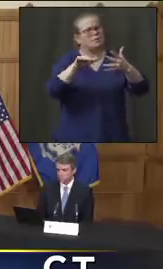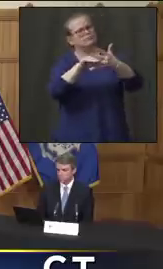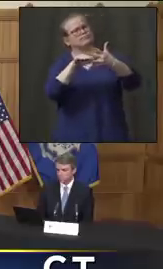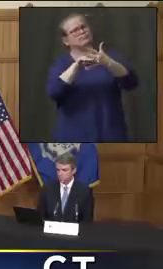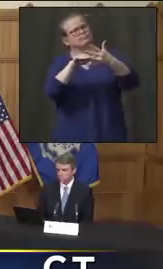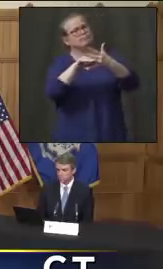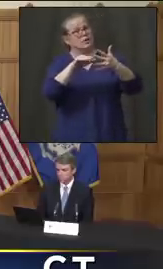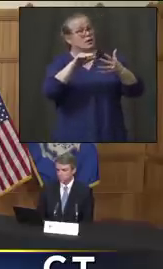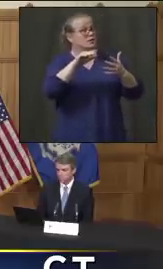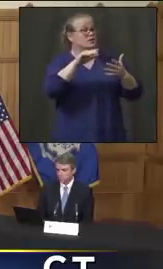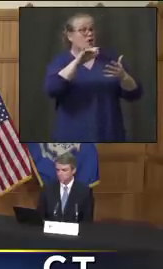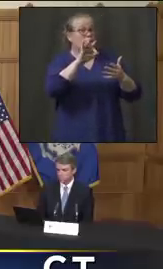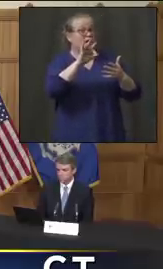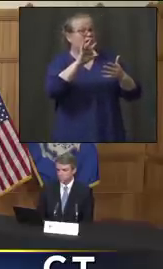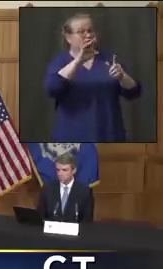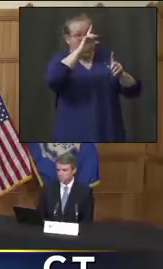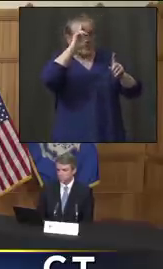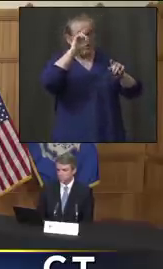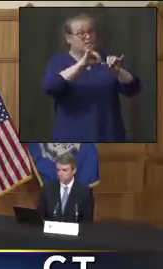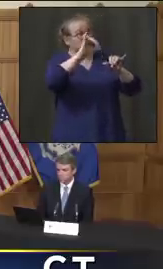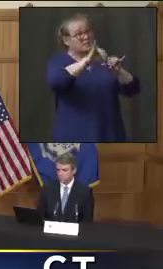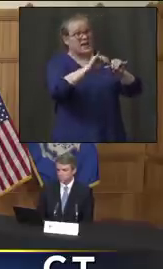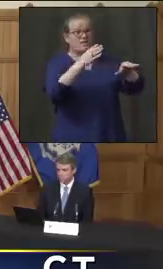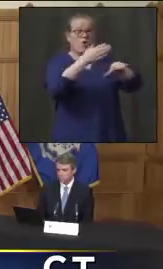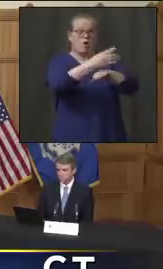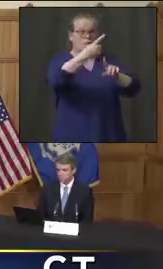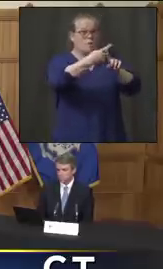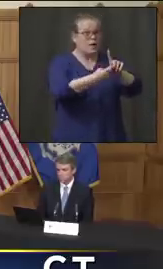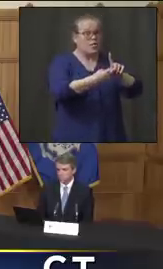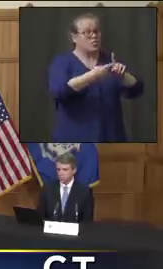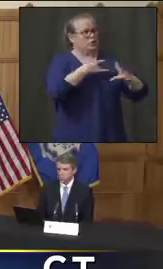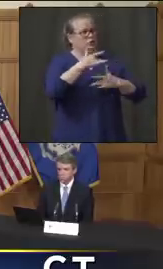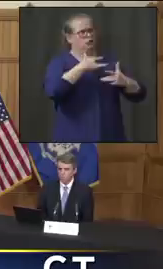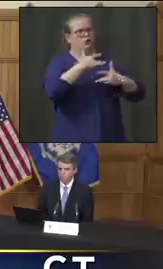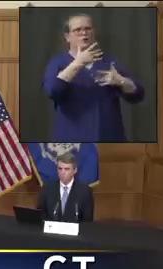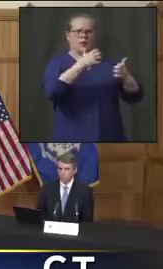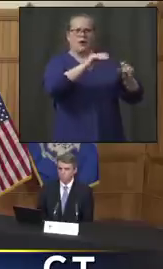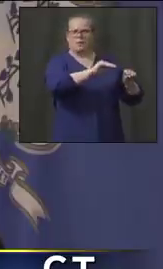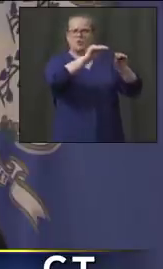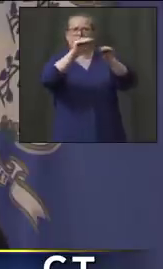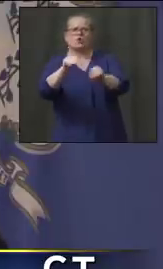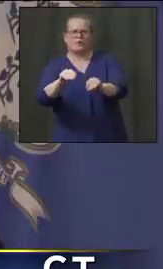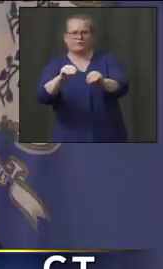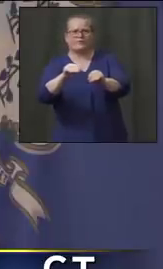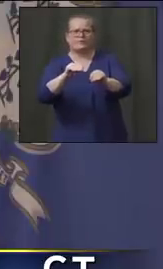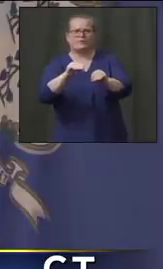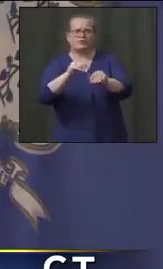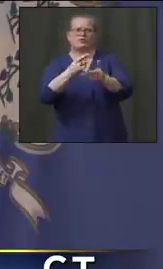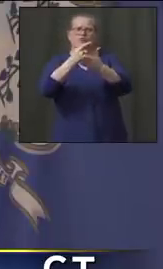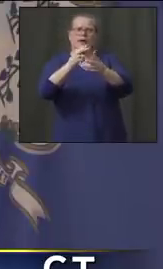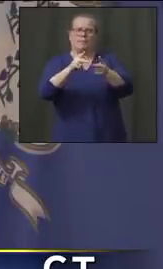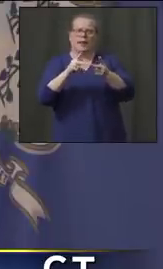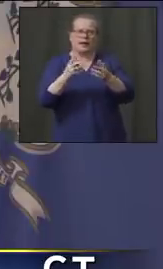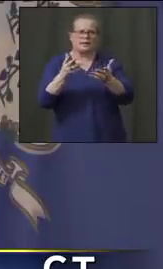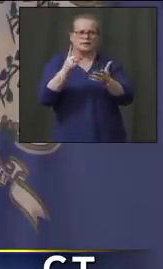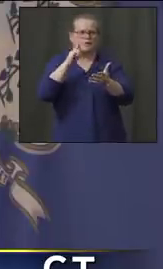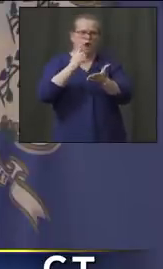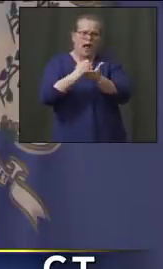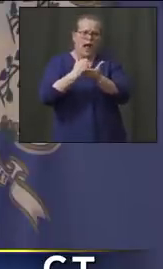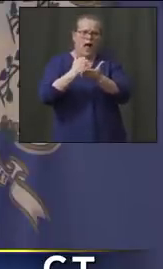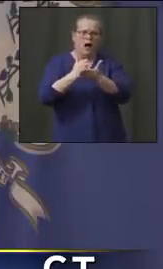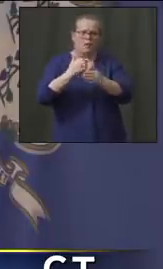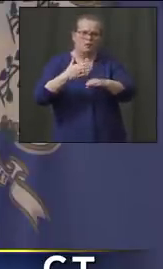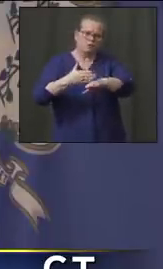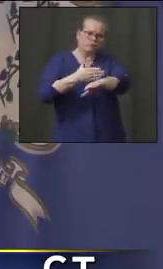for more than a month, they're anxious to move to the next stage of recovery. Yeah, I'm going to pass that to you, Dr. Koh, but it really surprised me. I thought